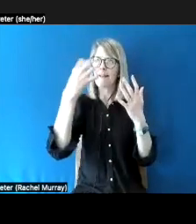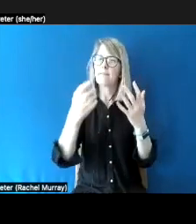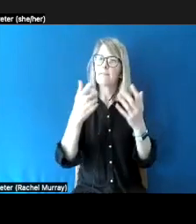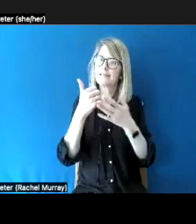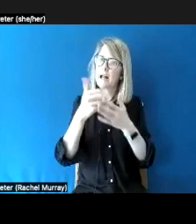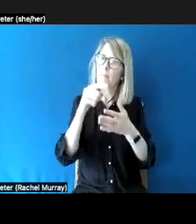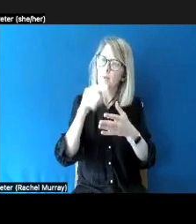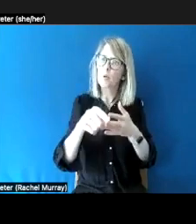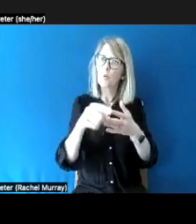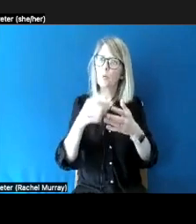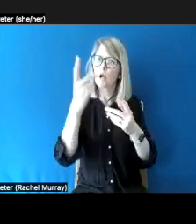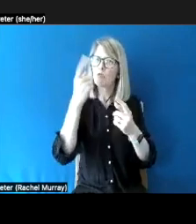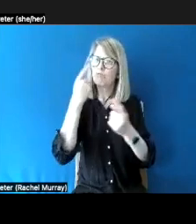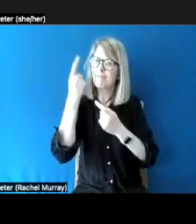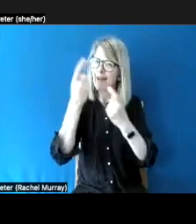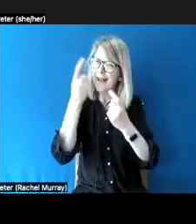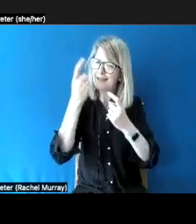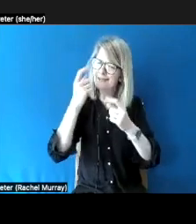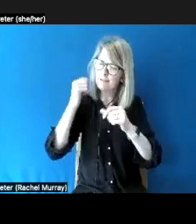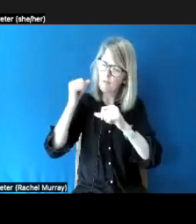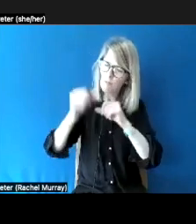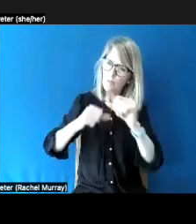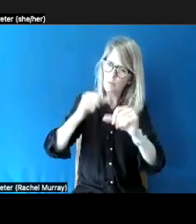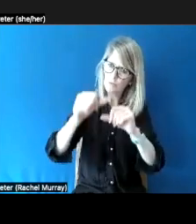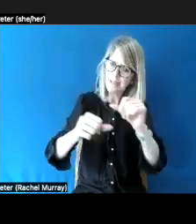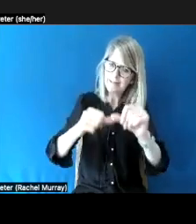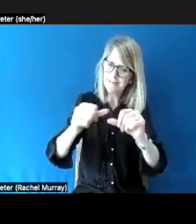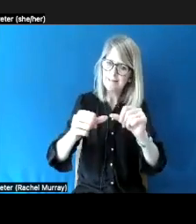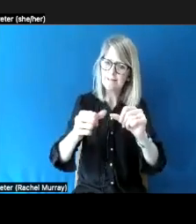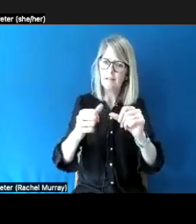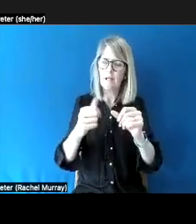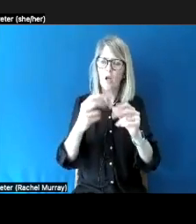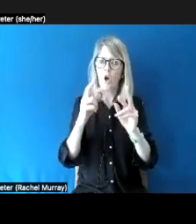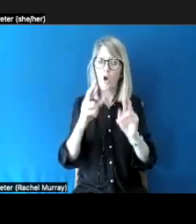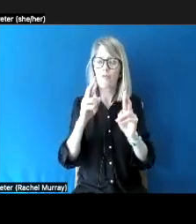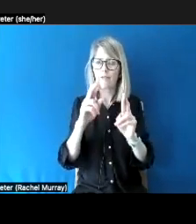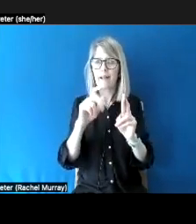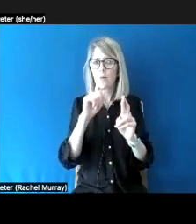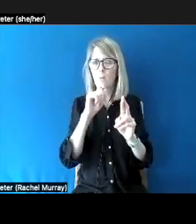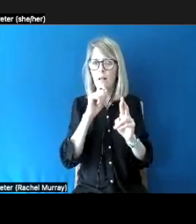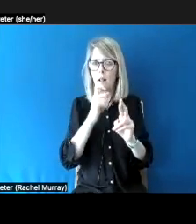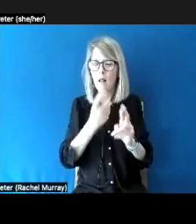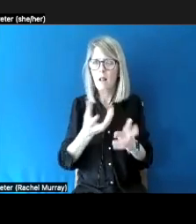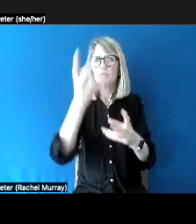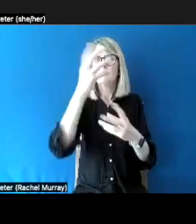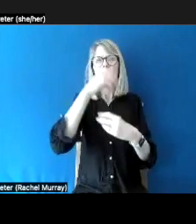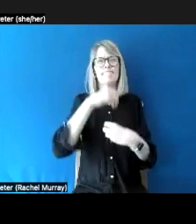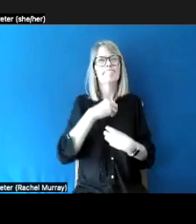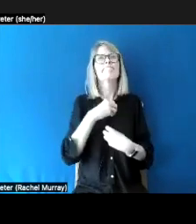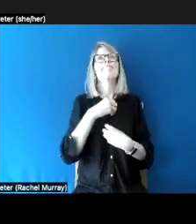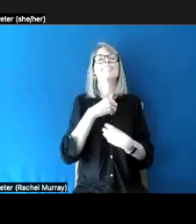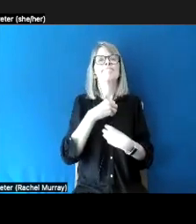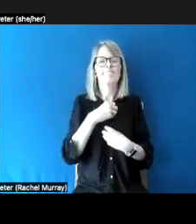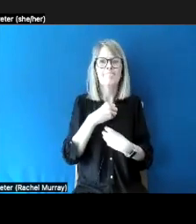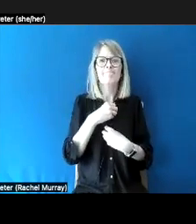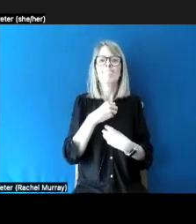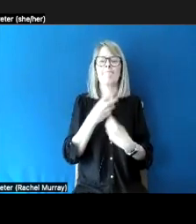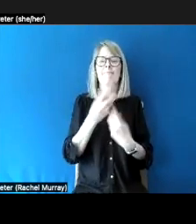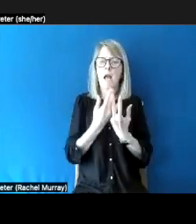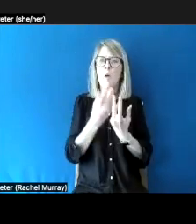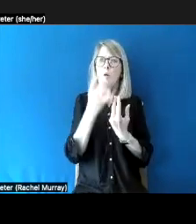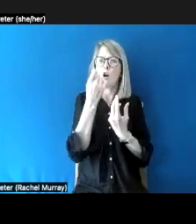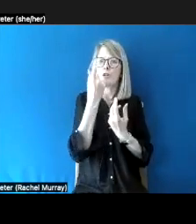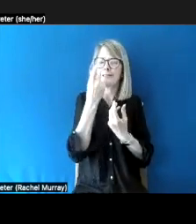in this process, and hopefully we will have a better sense how we understand the history and how we make sense of